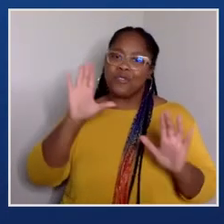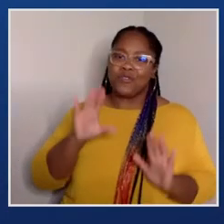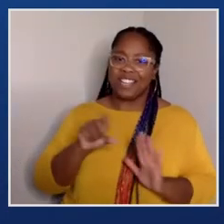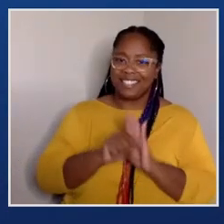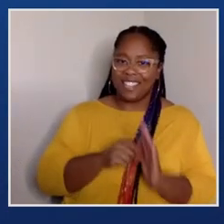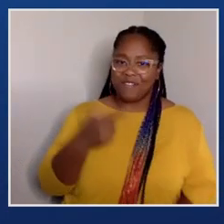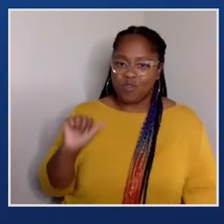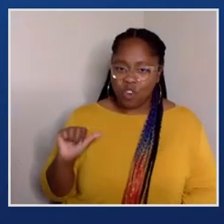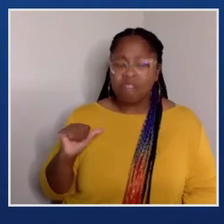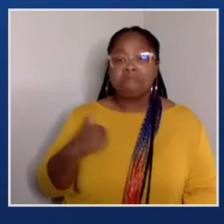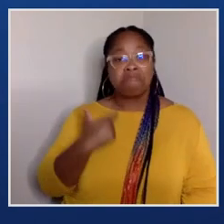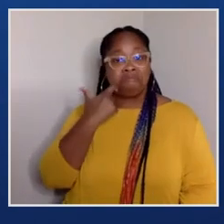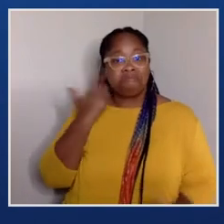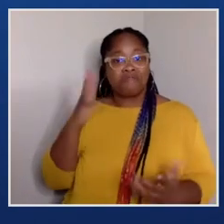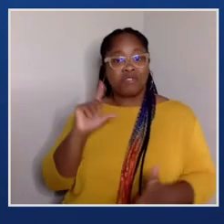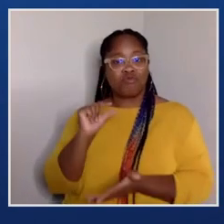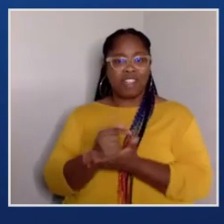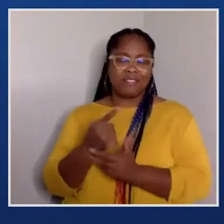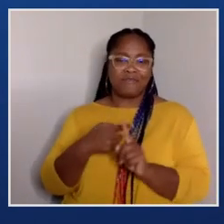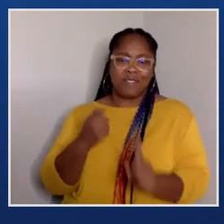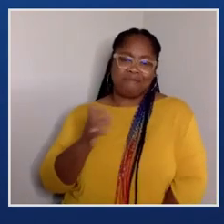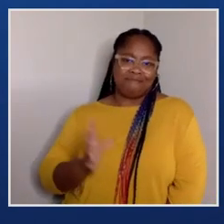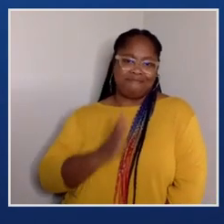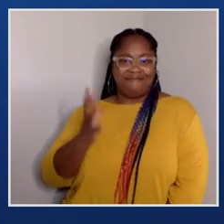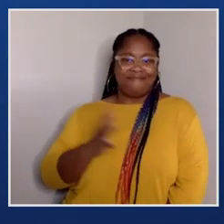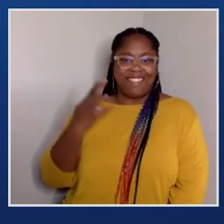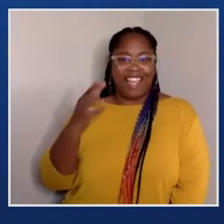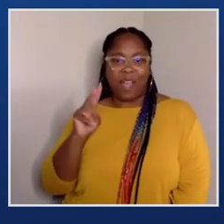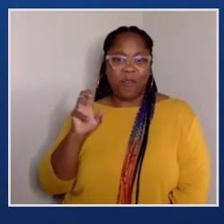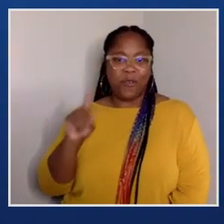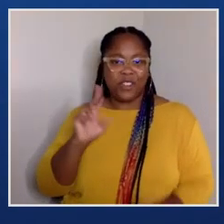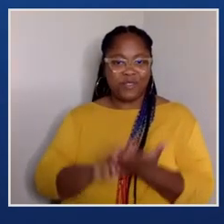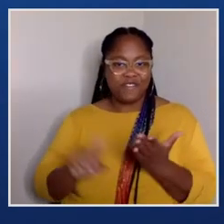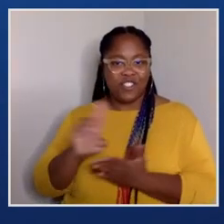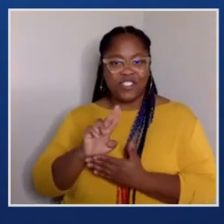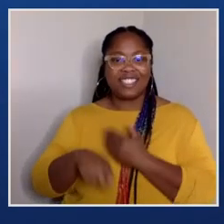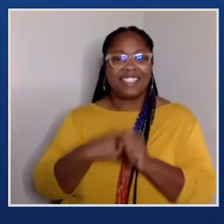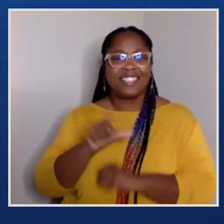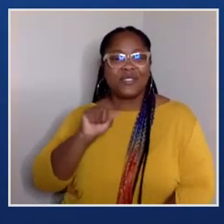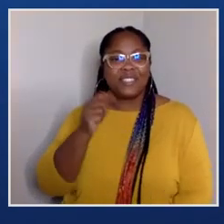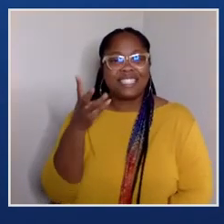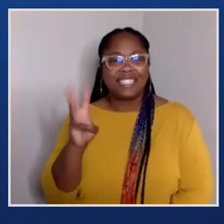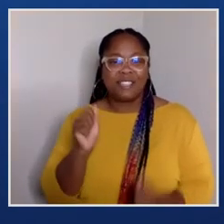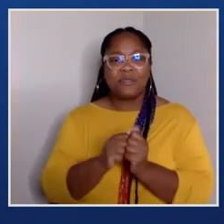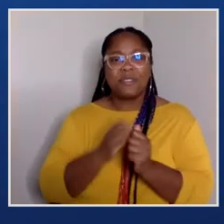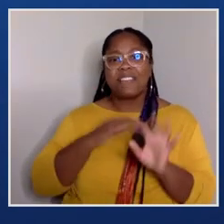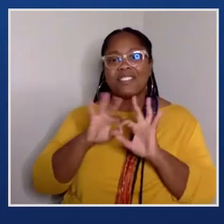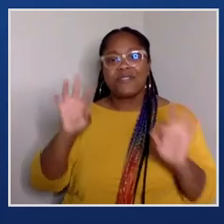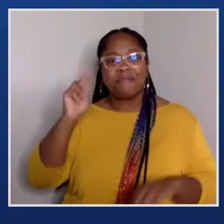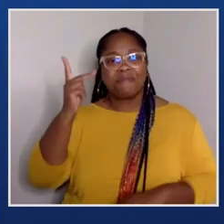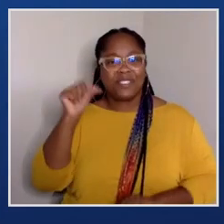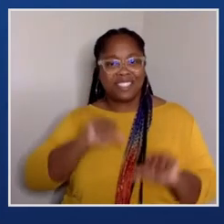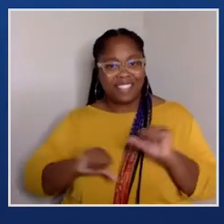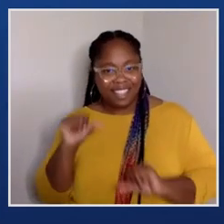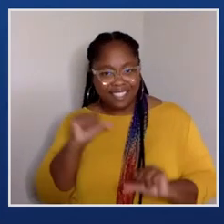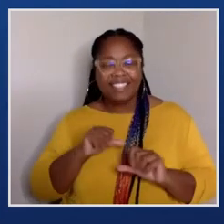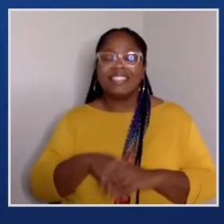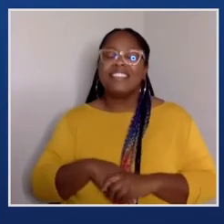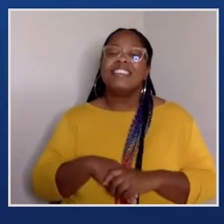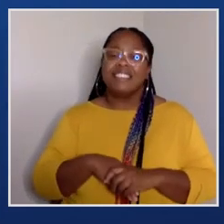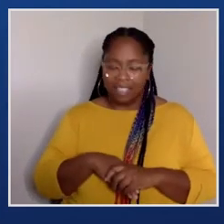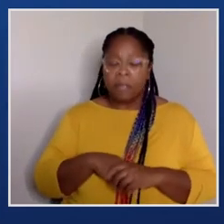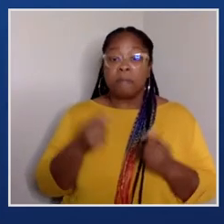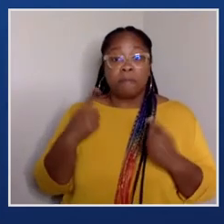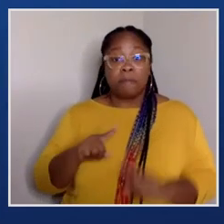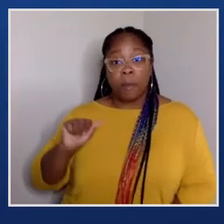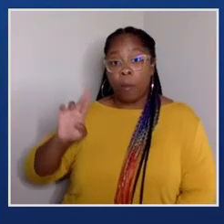I graduated from the illustrious Howard University in 2016 with my degree in political science. And in